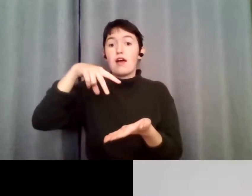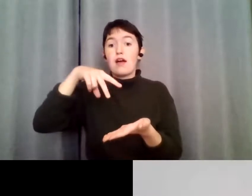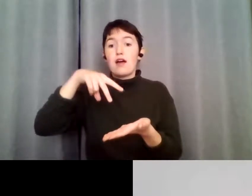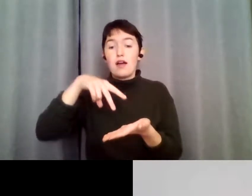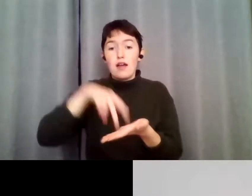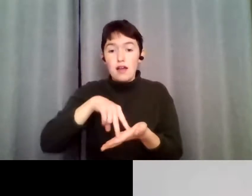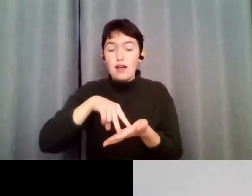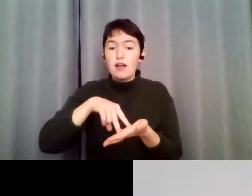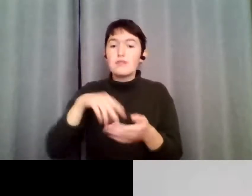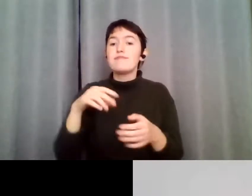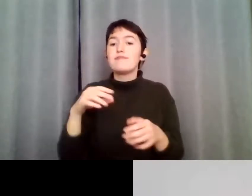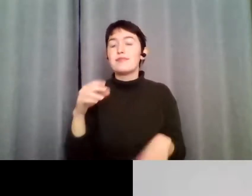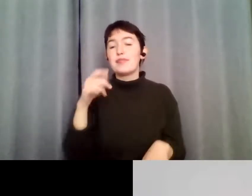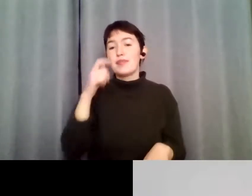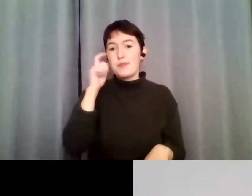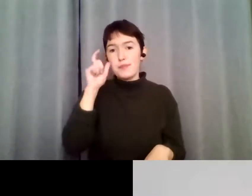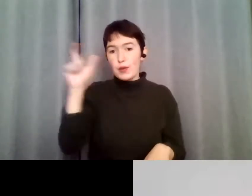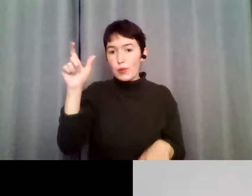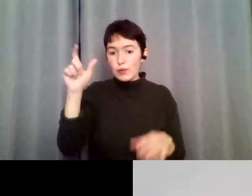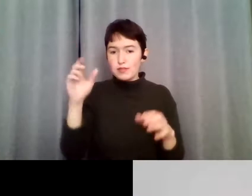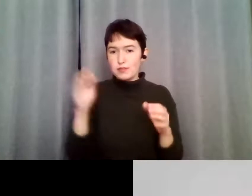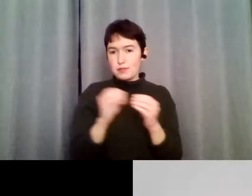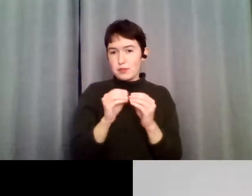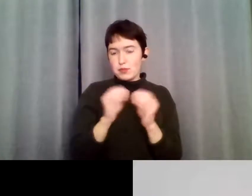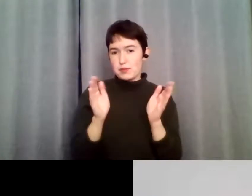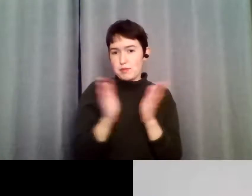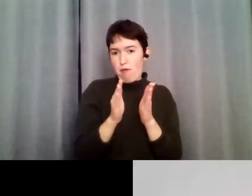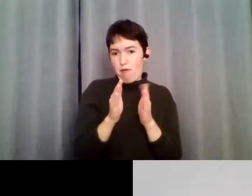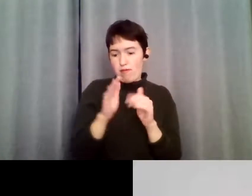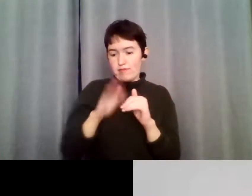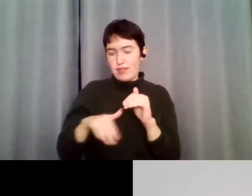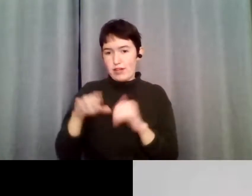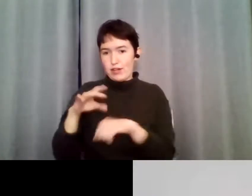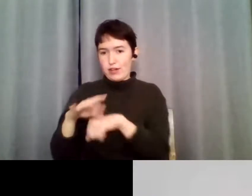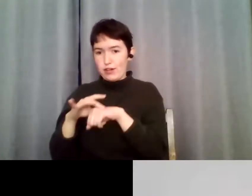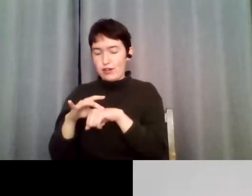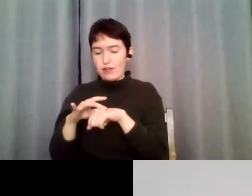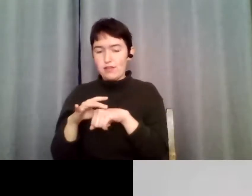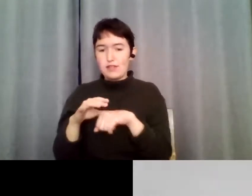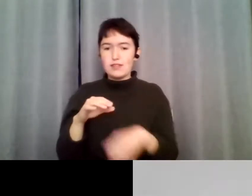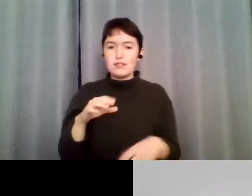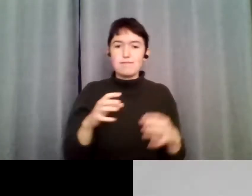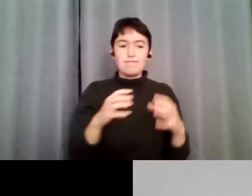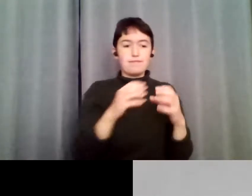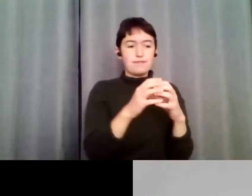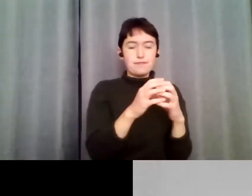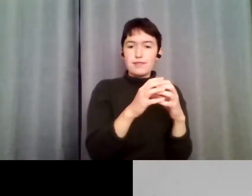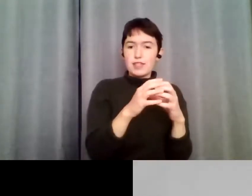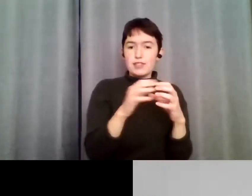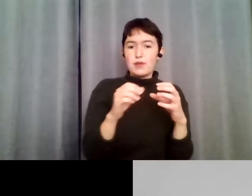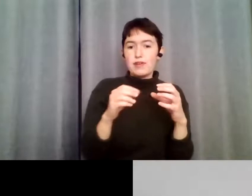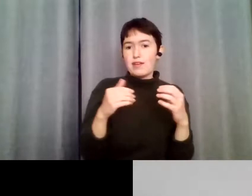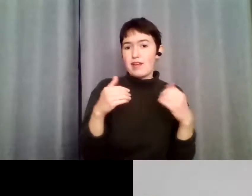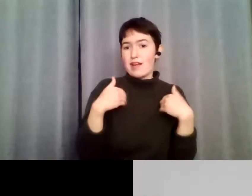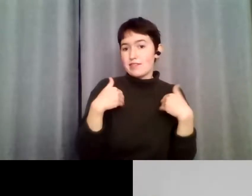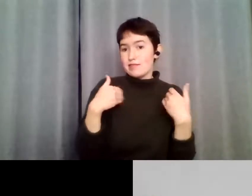so it doesn't hold things to it as tightly. Or, you know, another way to think of it is that the moon has a lower gravity than